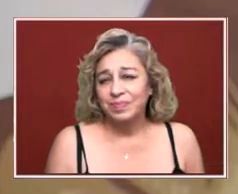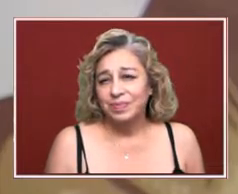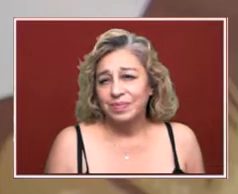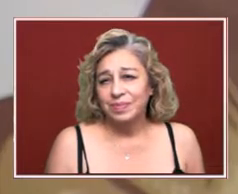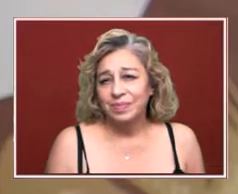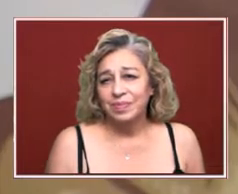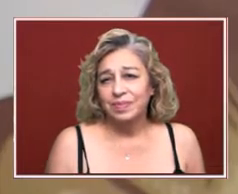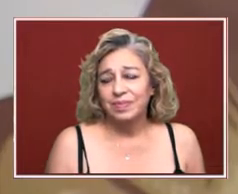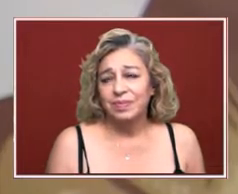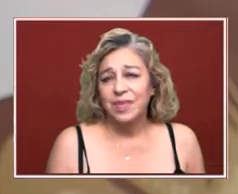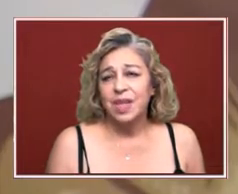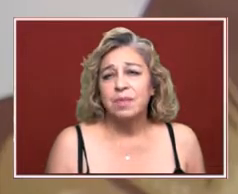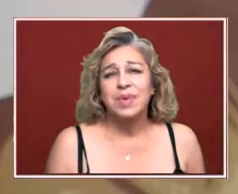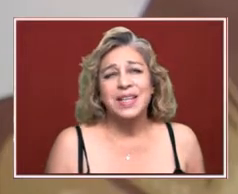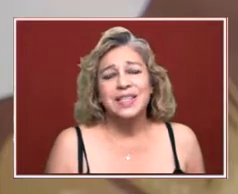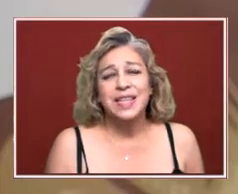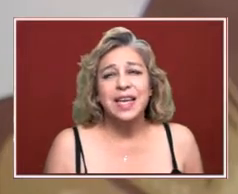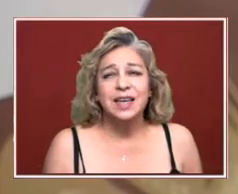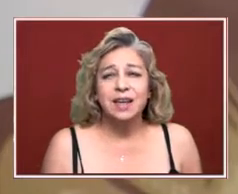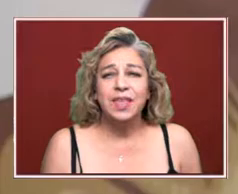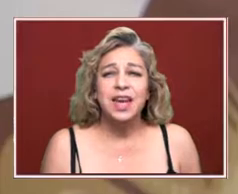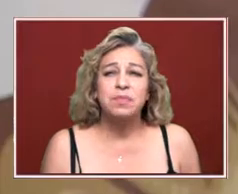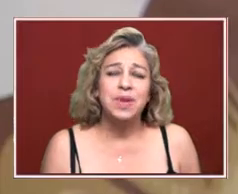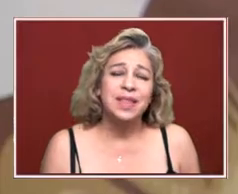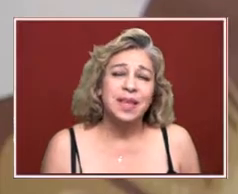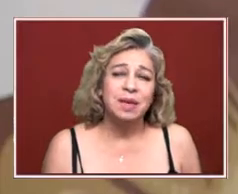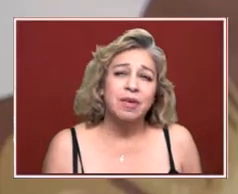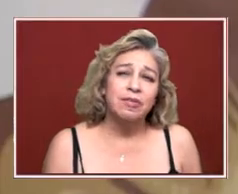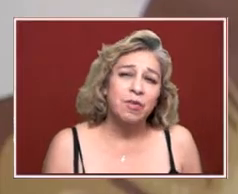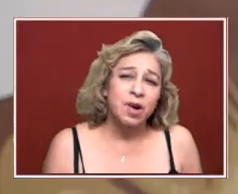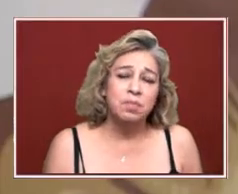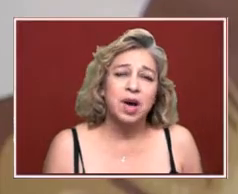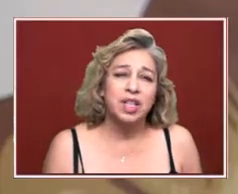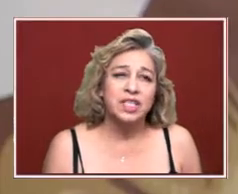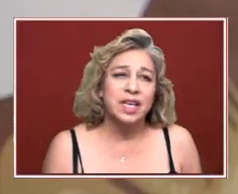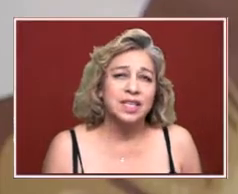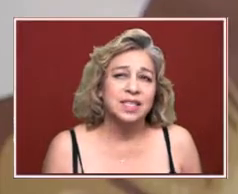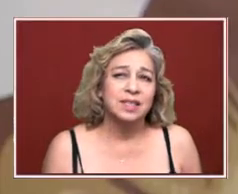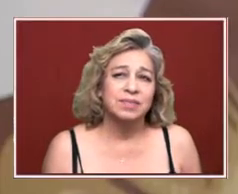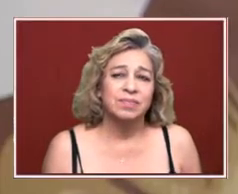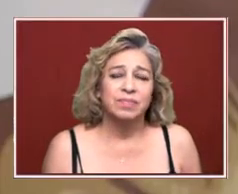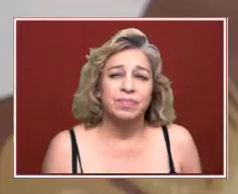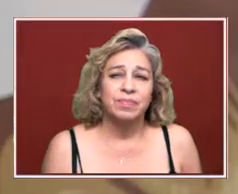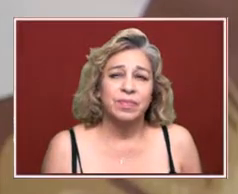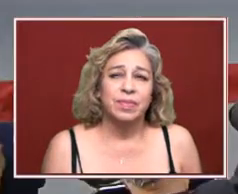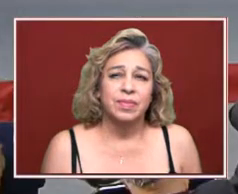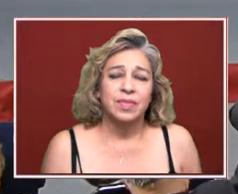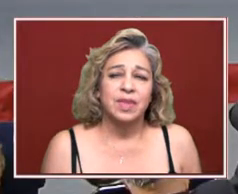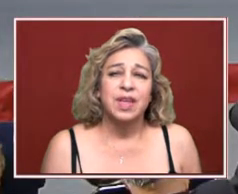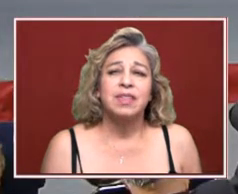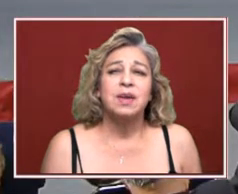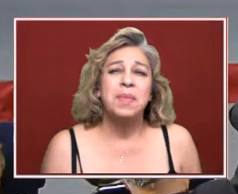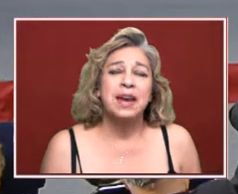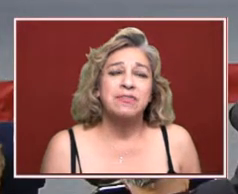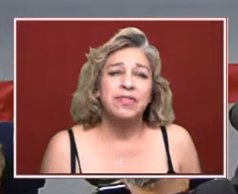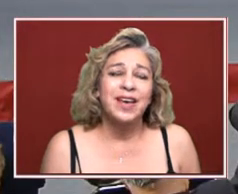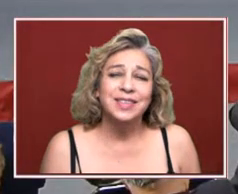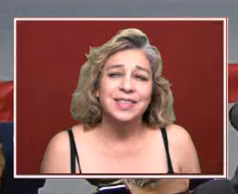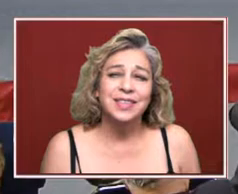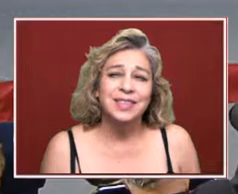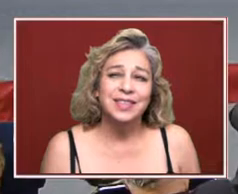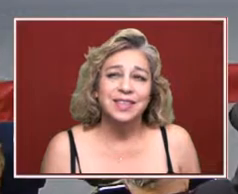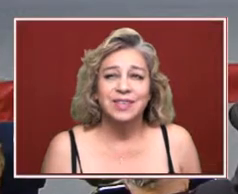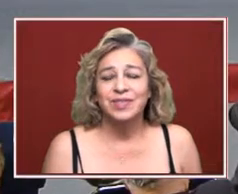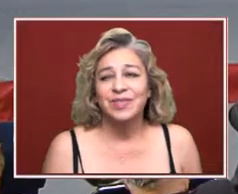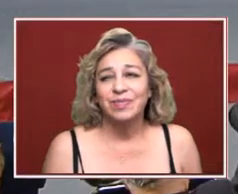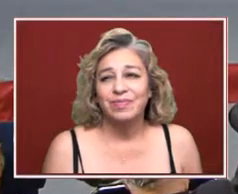que sea la política exterior. But instead, that it be the foreign politics. La manifestación. That